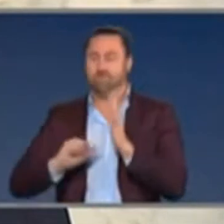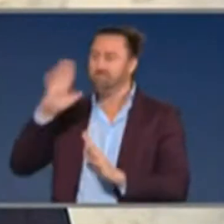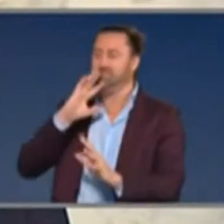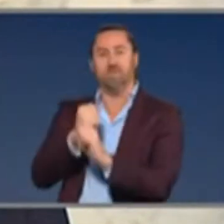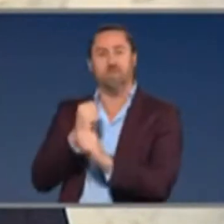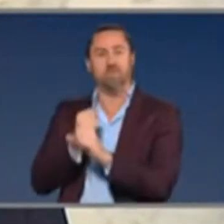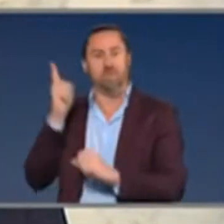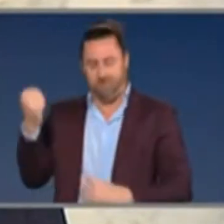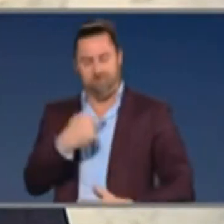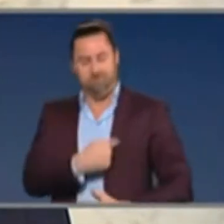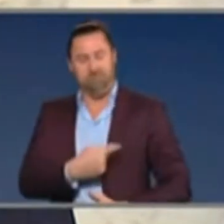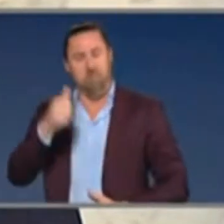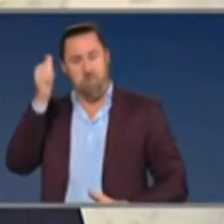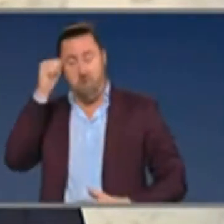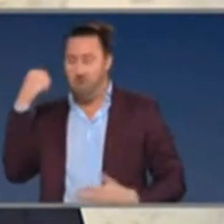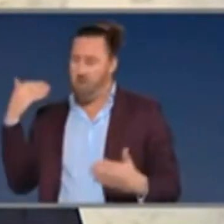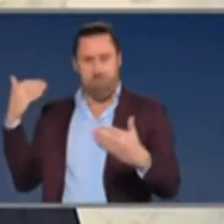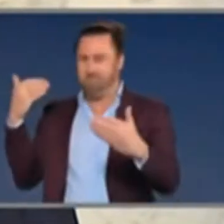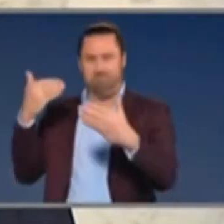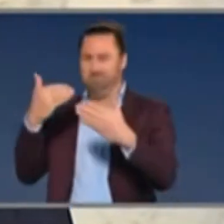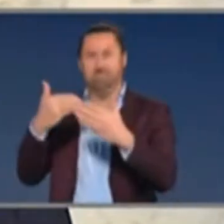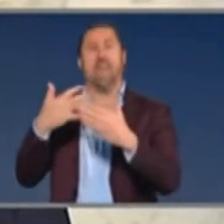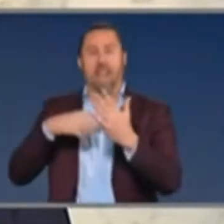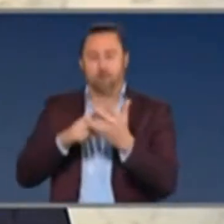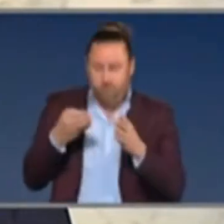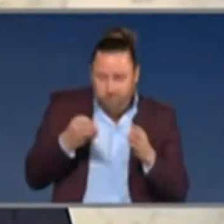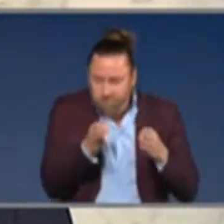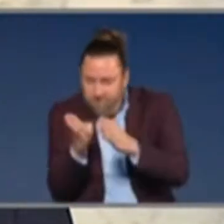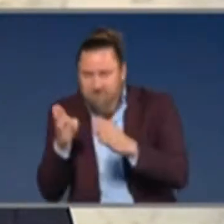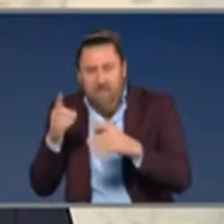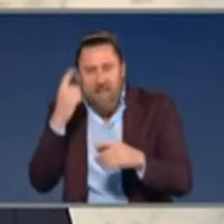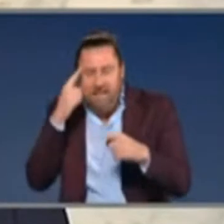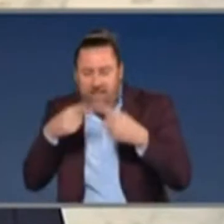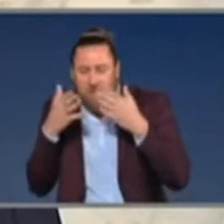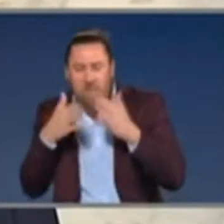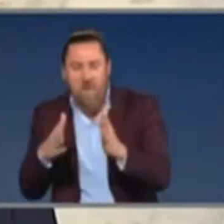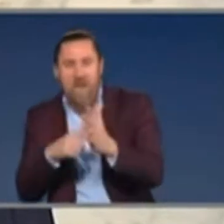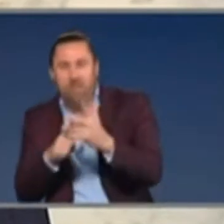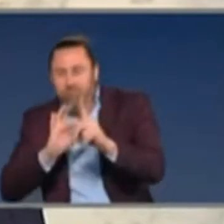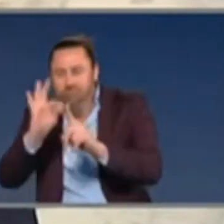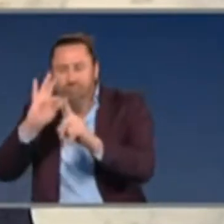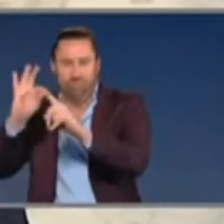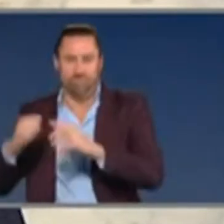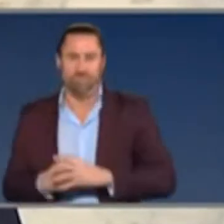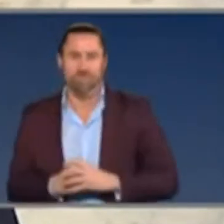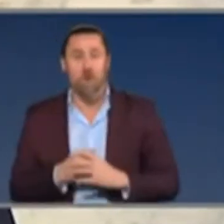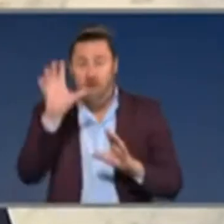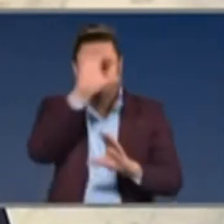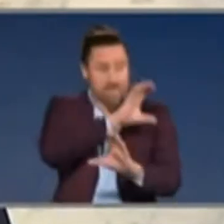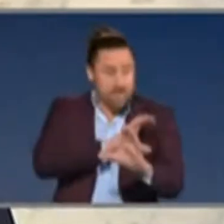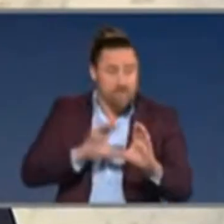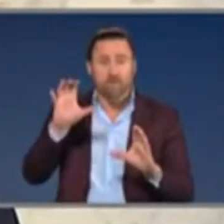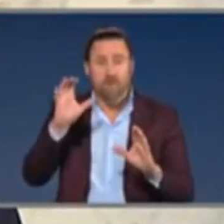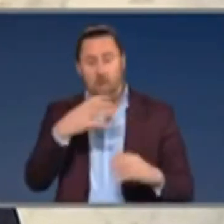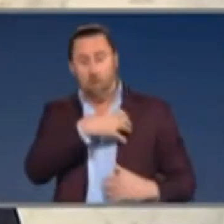direction that is going to make a difference on the ground, with state and territory premiers and chief ministers who, through